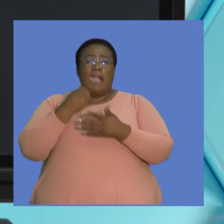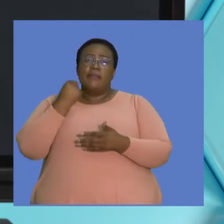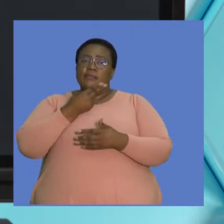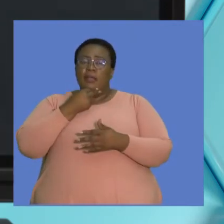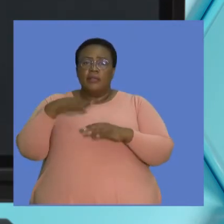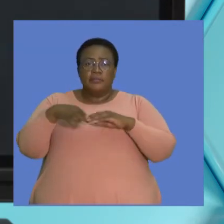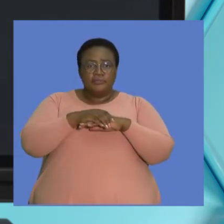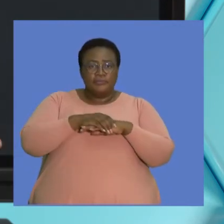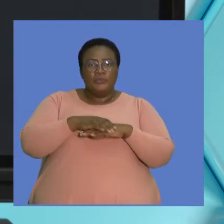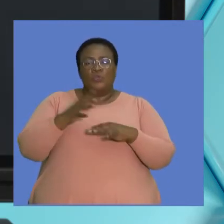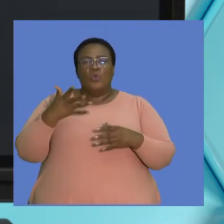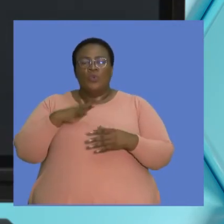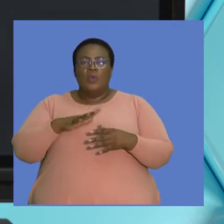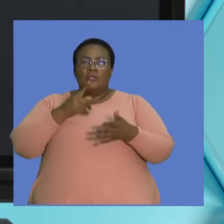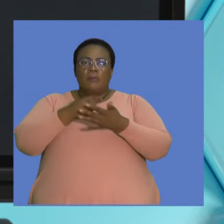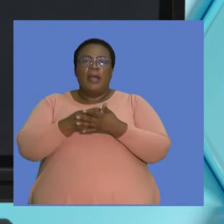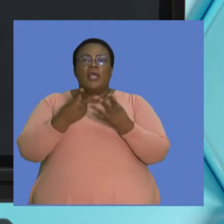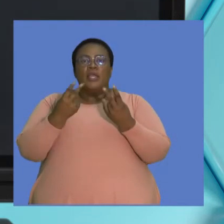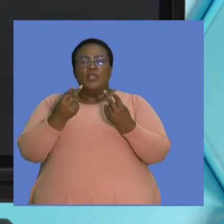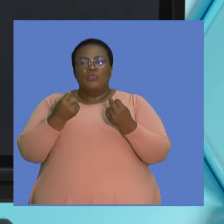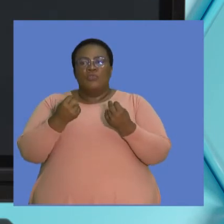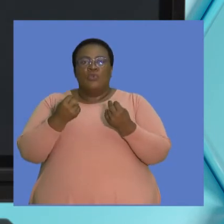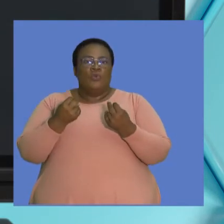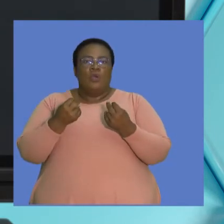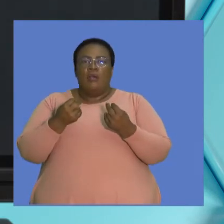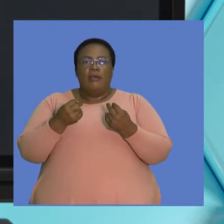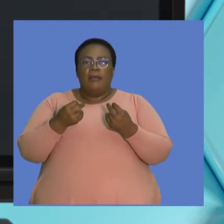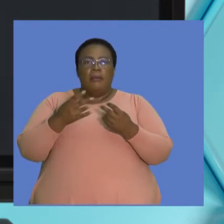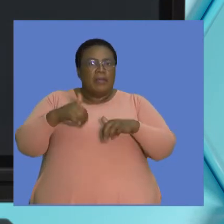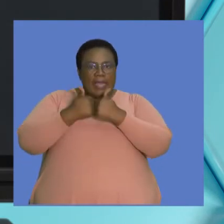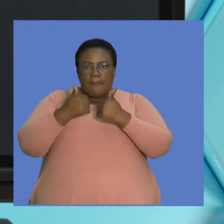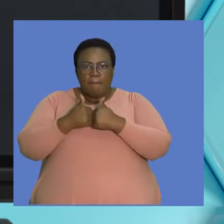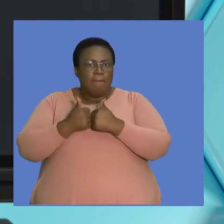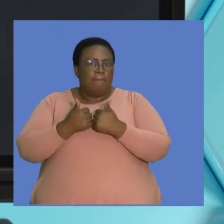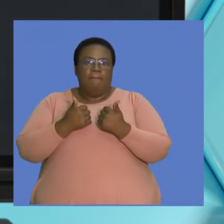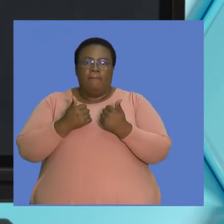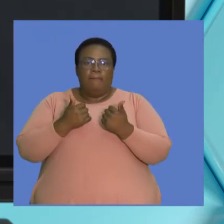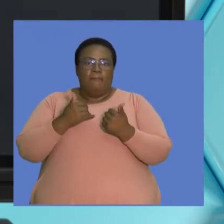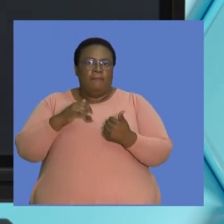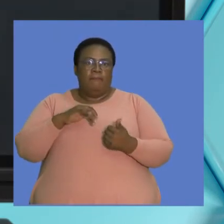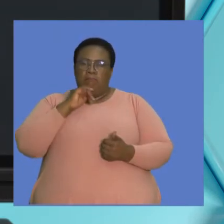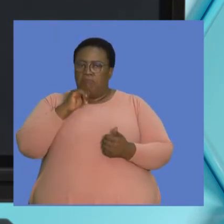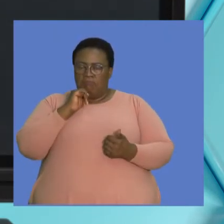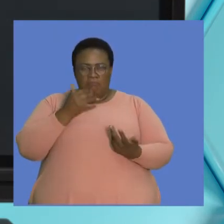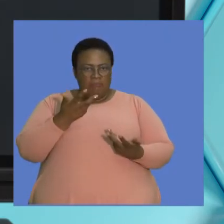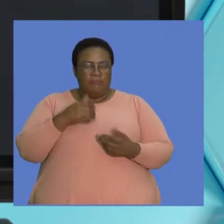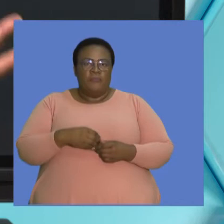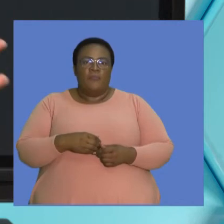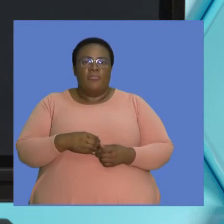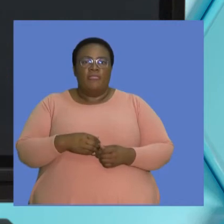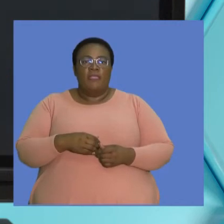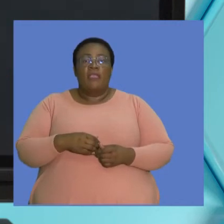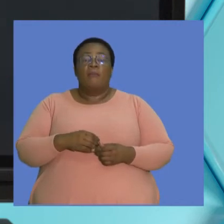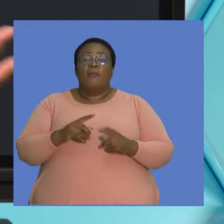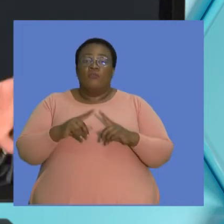to buy yourself a new PlayStation, as you saw with the example that we've been looking at. So right now, let's just do a